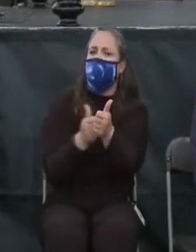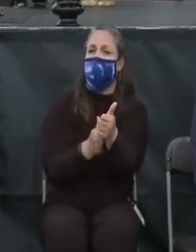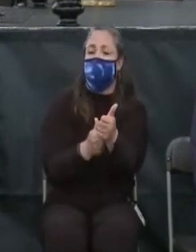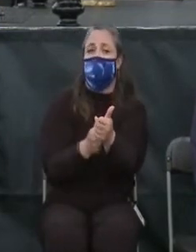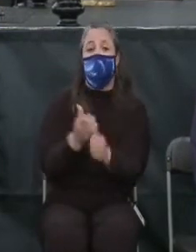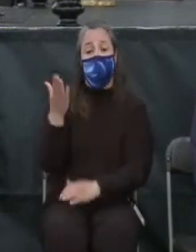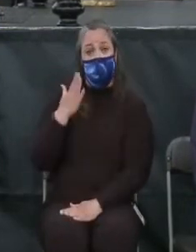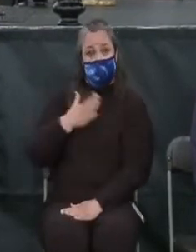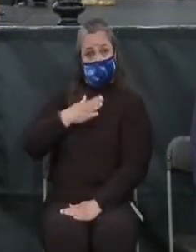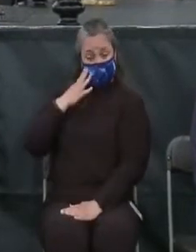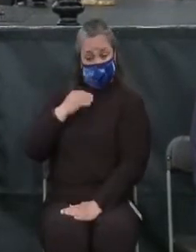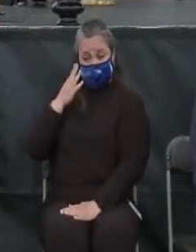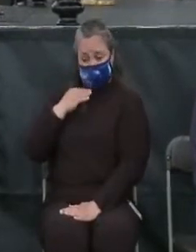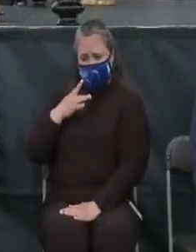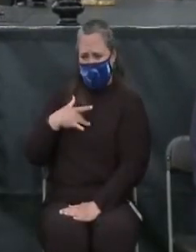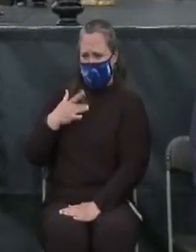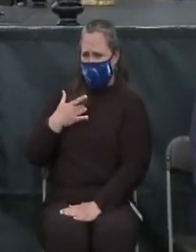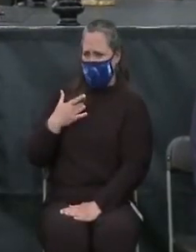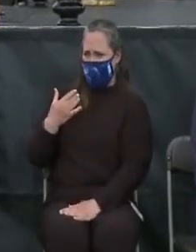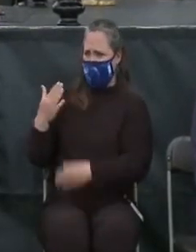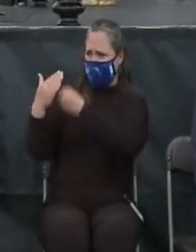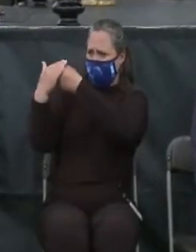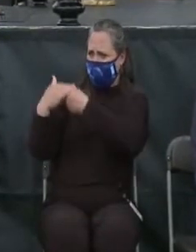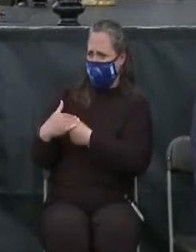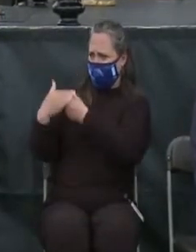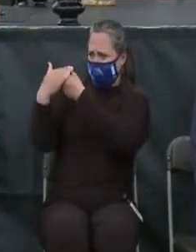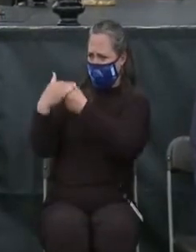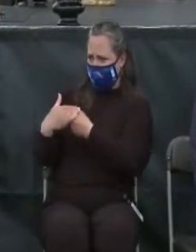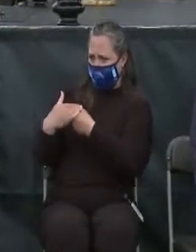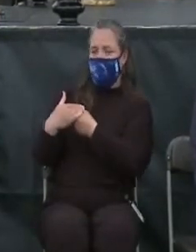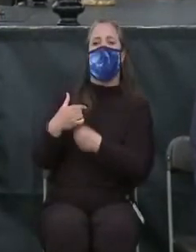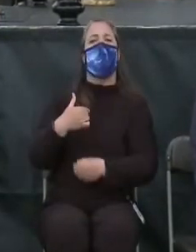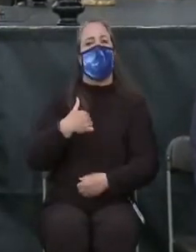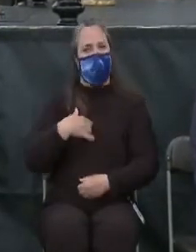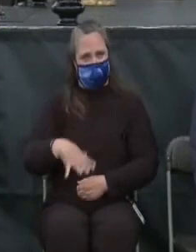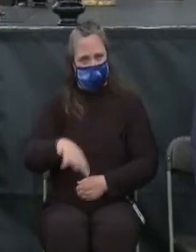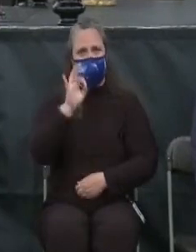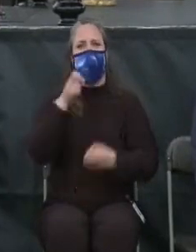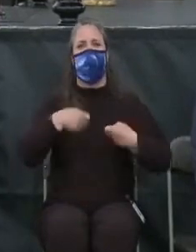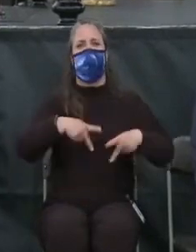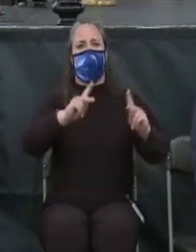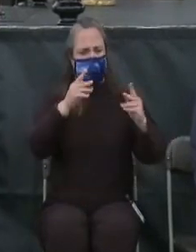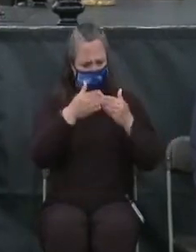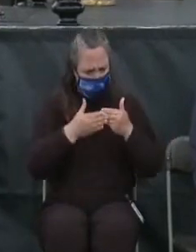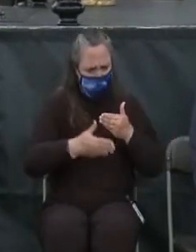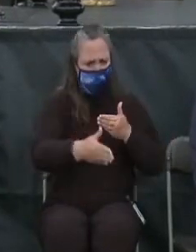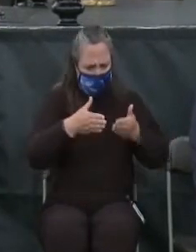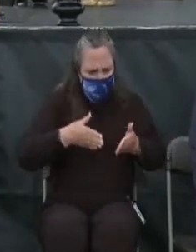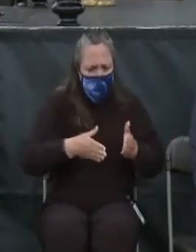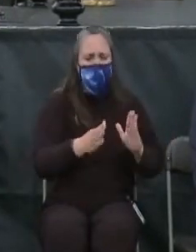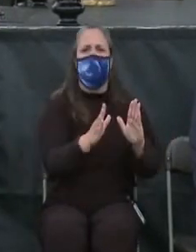on me, I found a way to make today happen. So find your way and make it happen